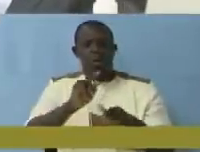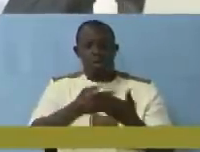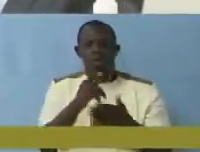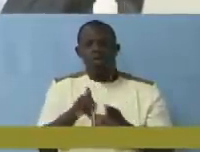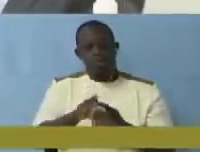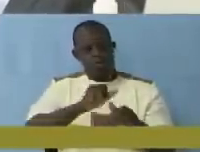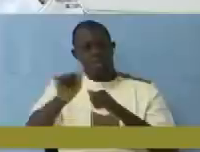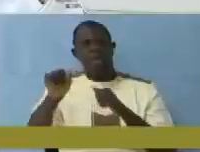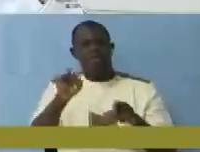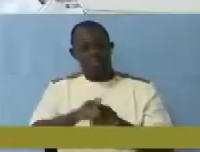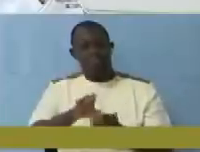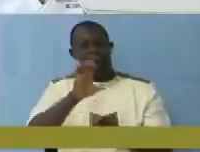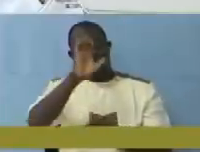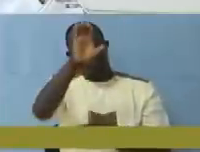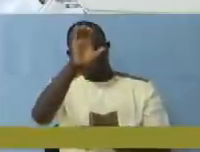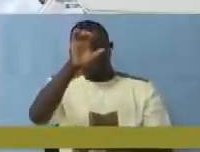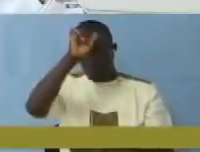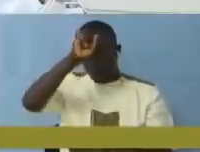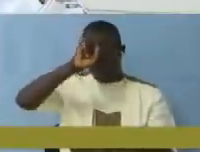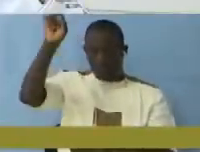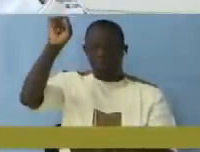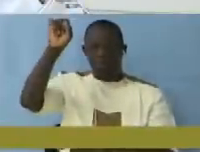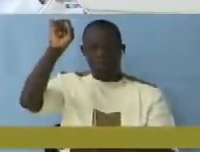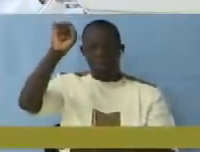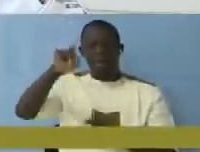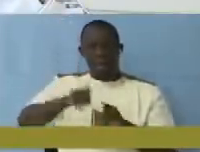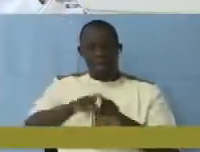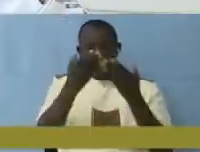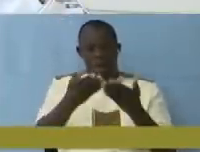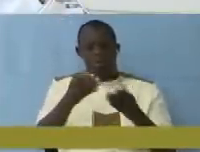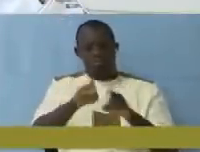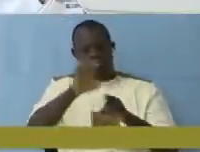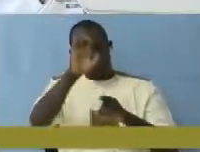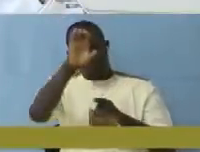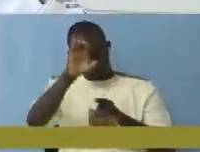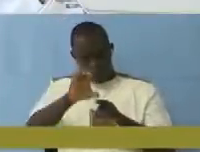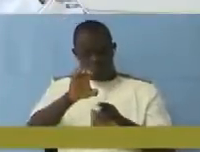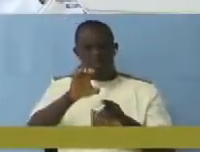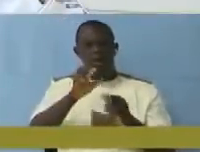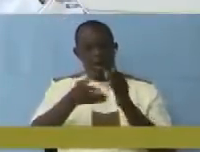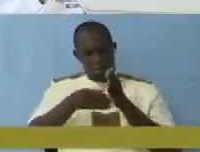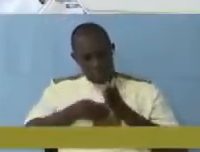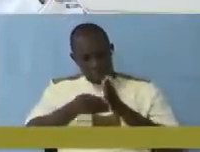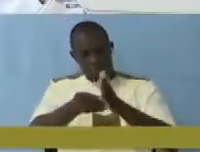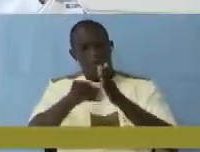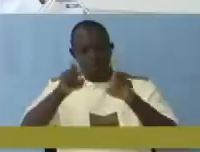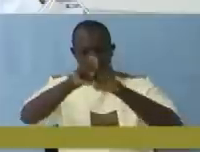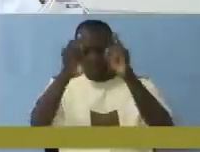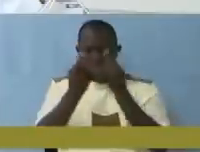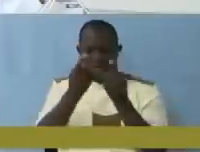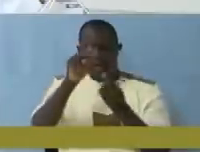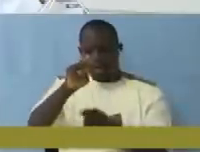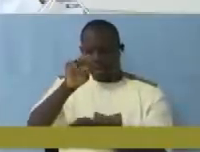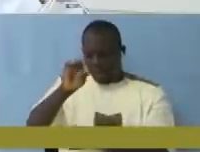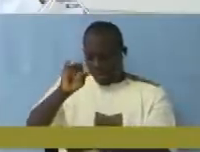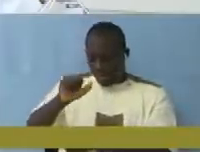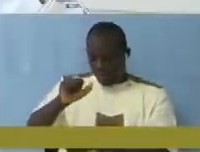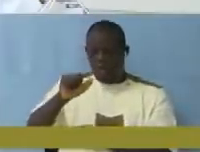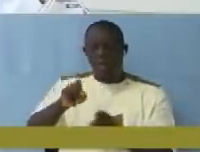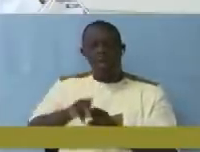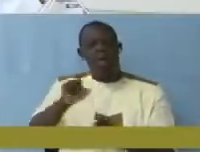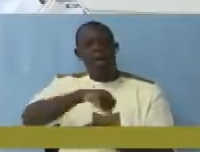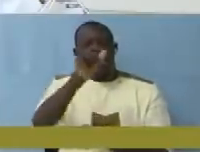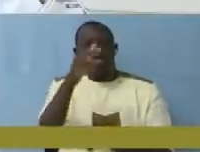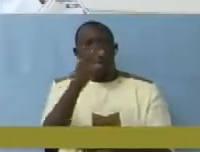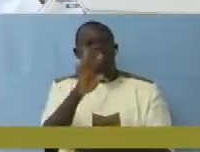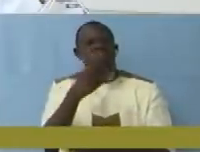let's say President. Misal kama niko president. Then Director General, NIA. The Director General Soto NIA. If I may